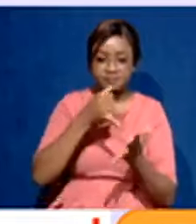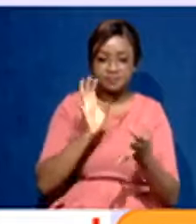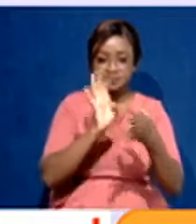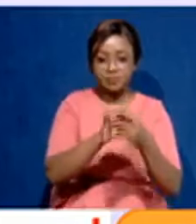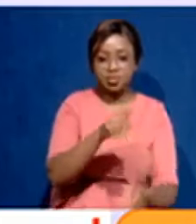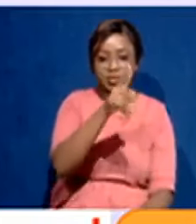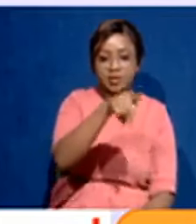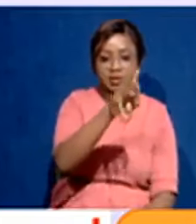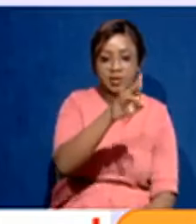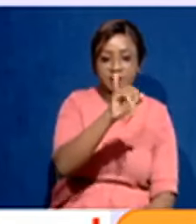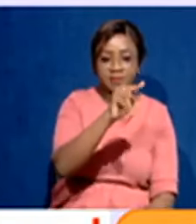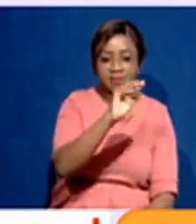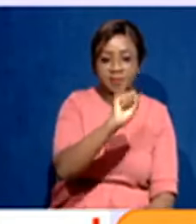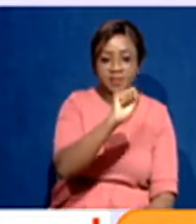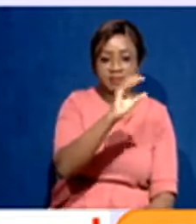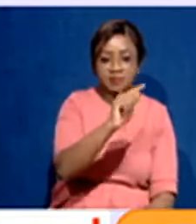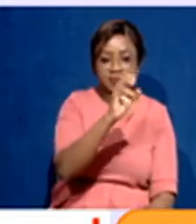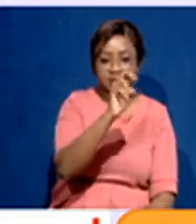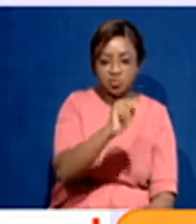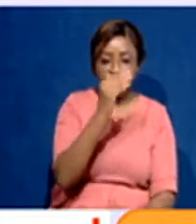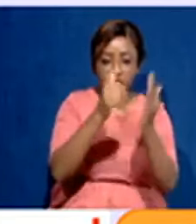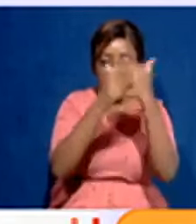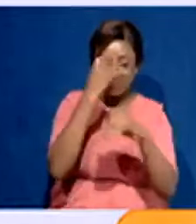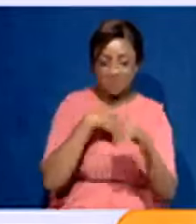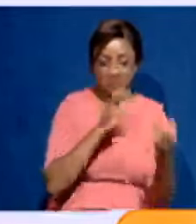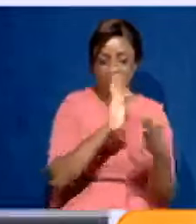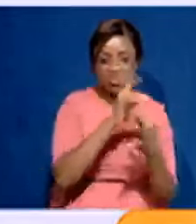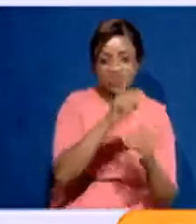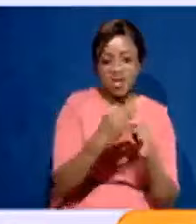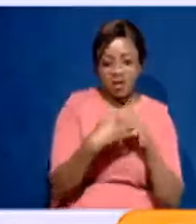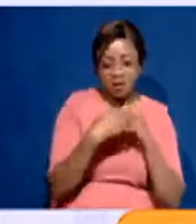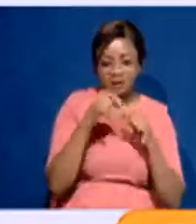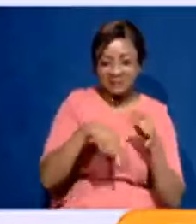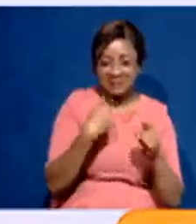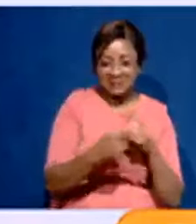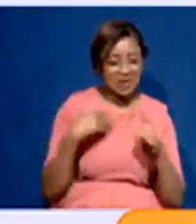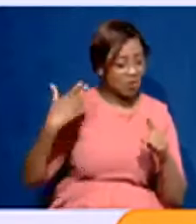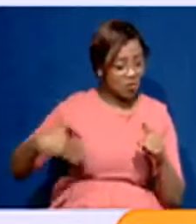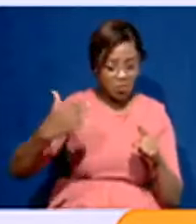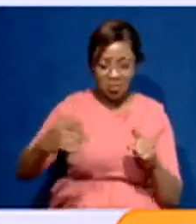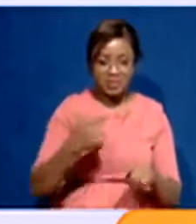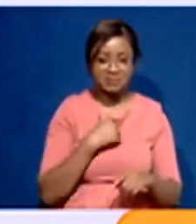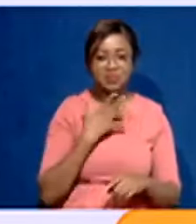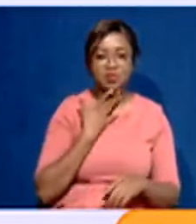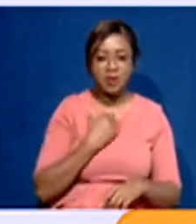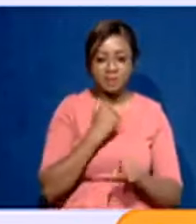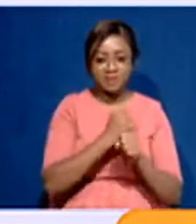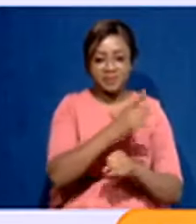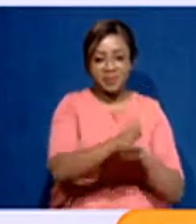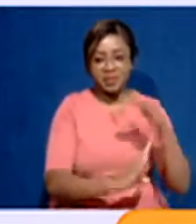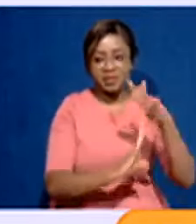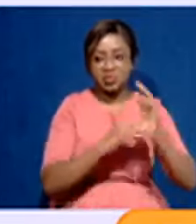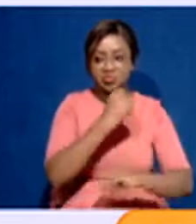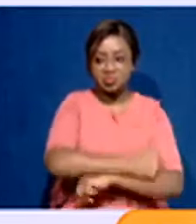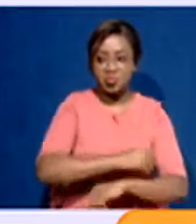University. I'll be joining there in August this year. I've always wanted to work at a top tech company